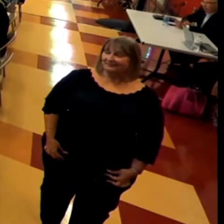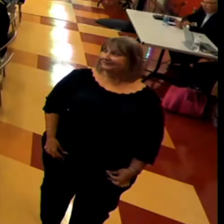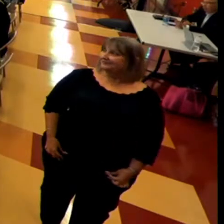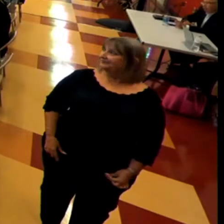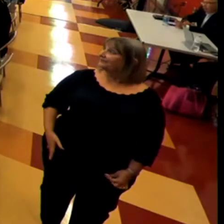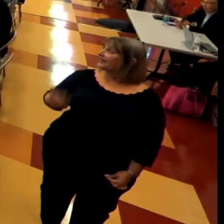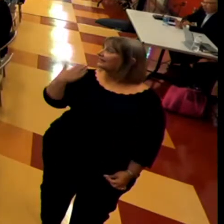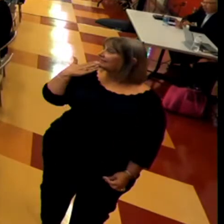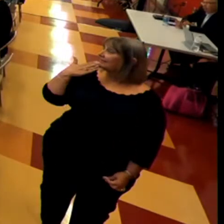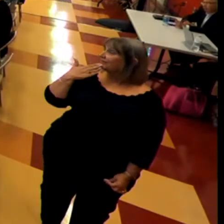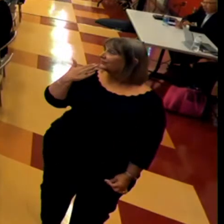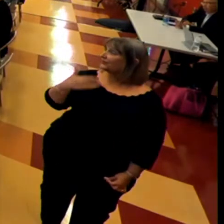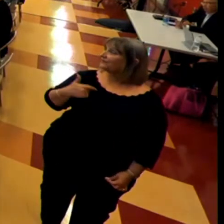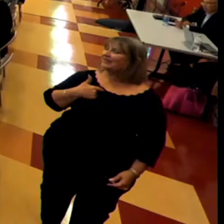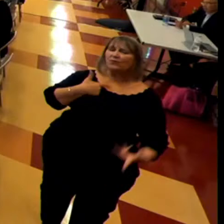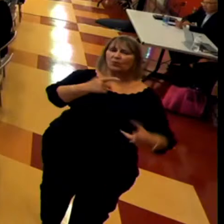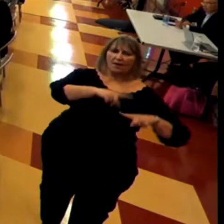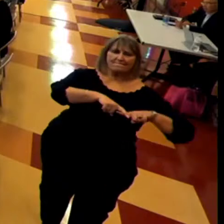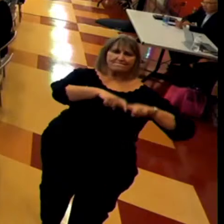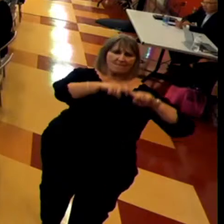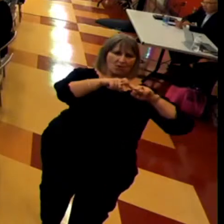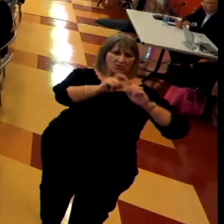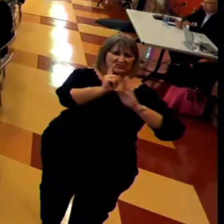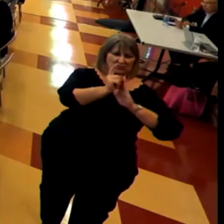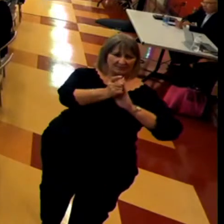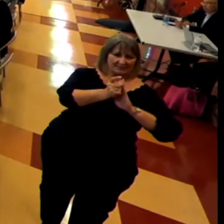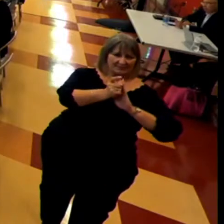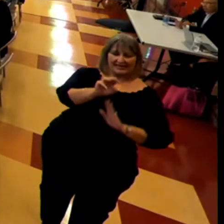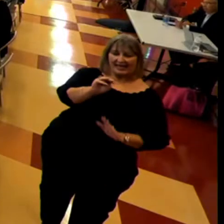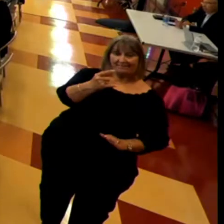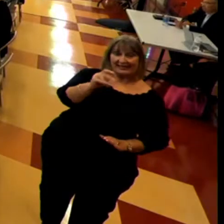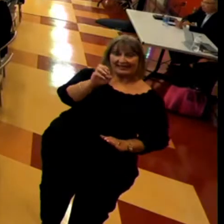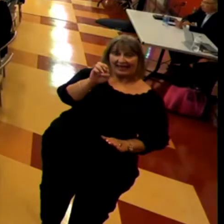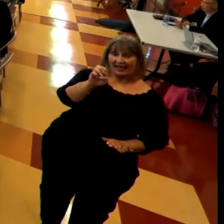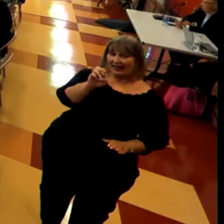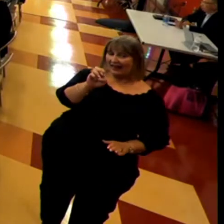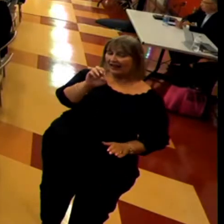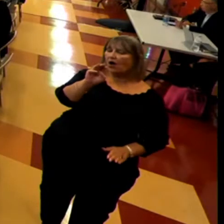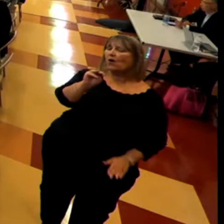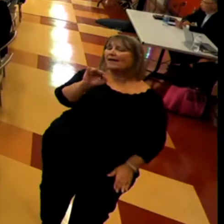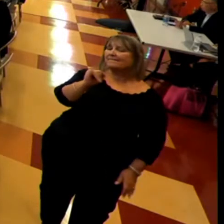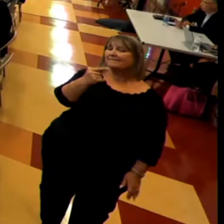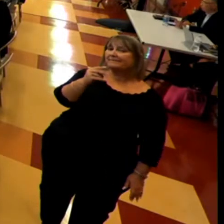Thank you. And I want to pause real quick. Miguel Sepulveda, are you on the line now?